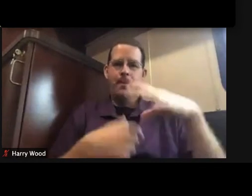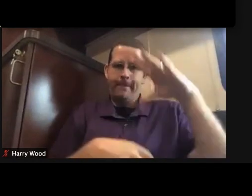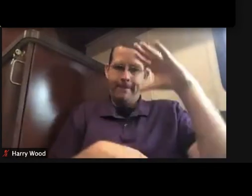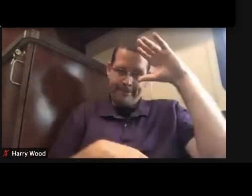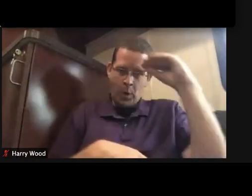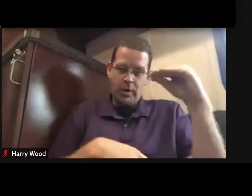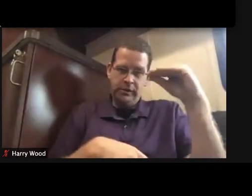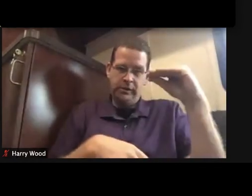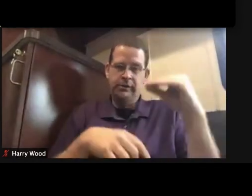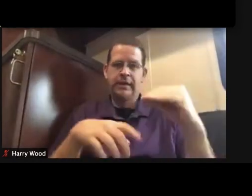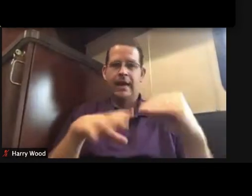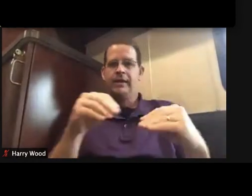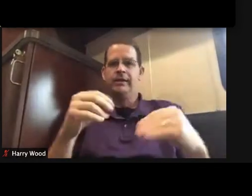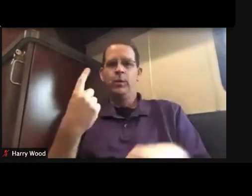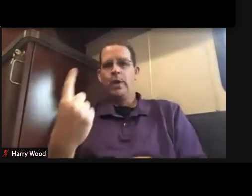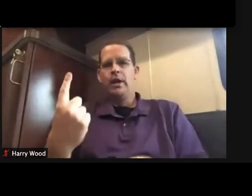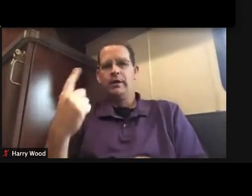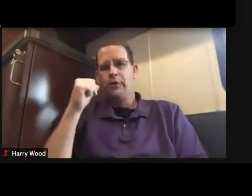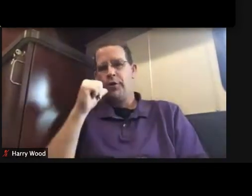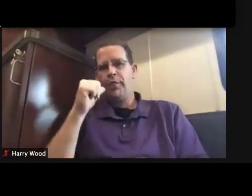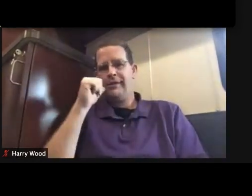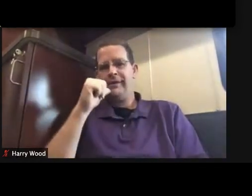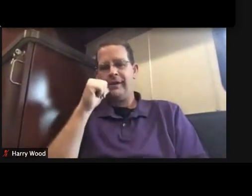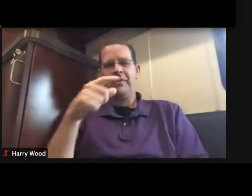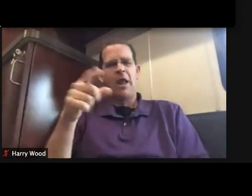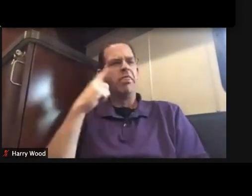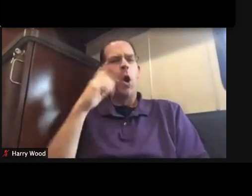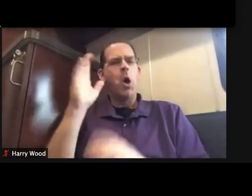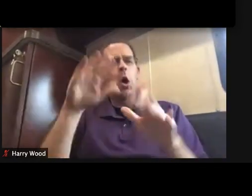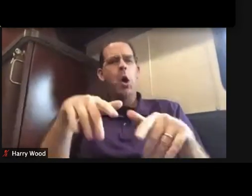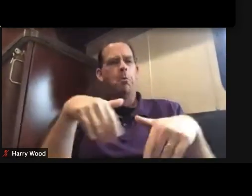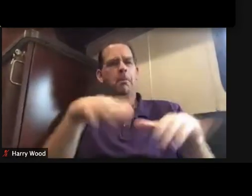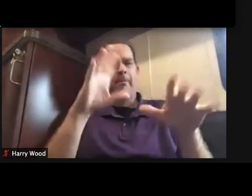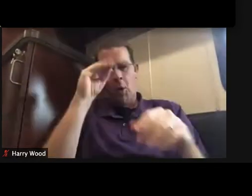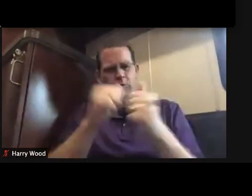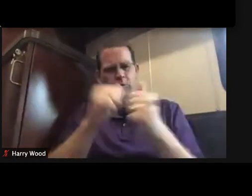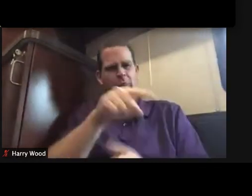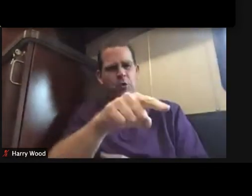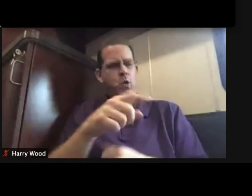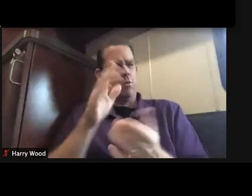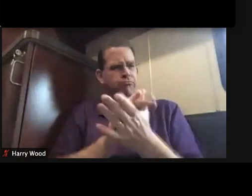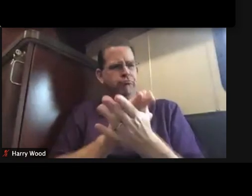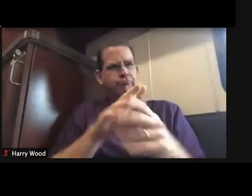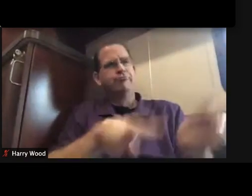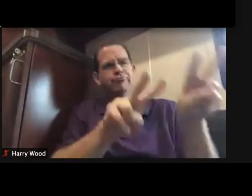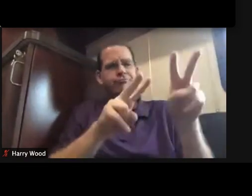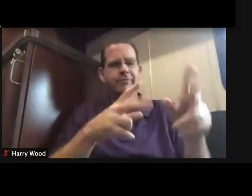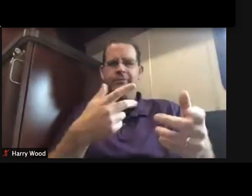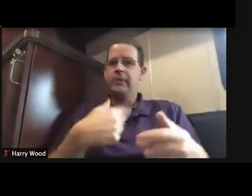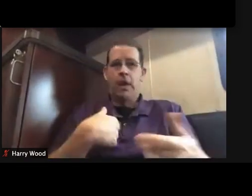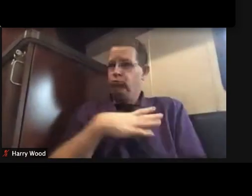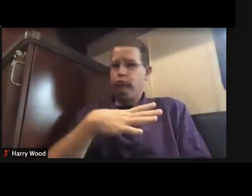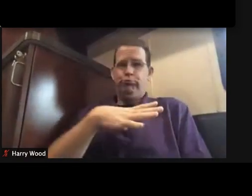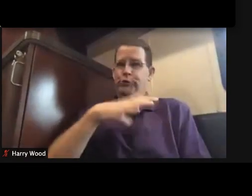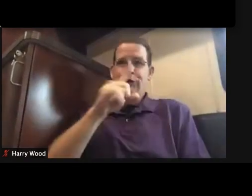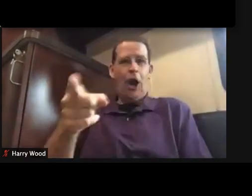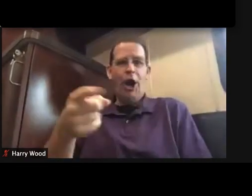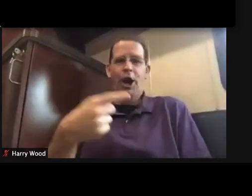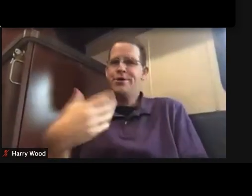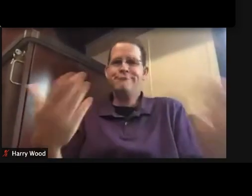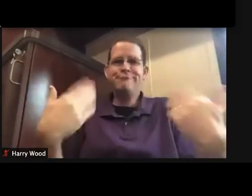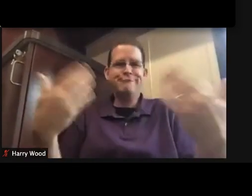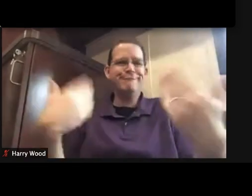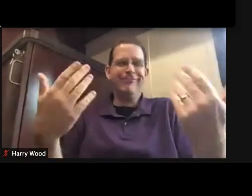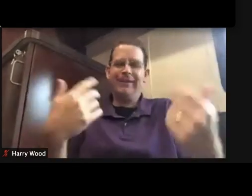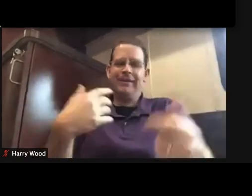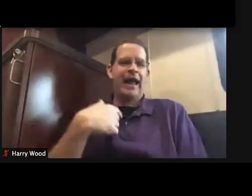one classroom, all boys and one girl. And they thought, oh, we'll put all the boys with you and have